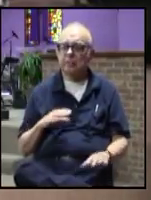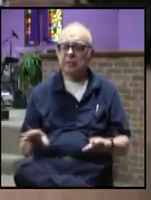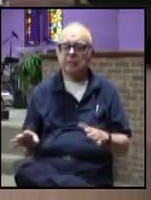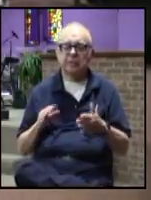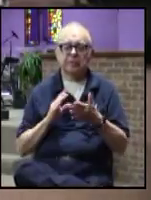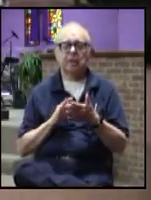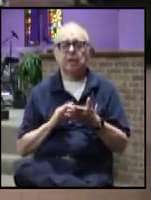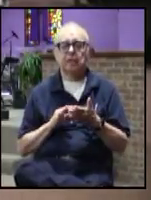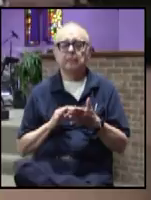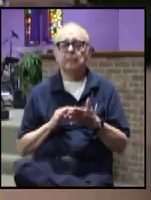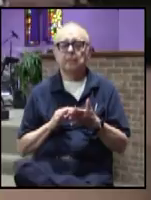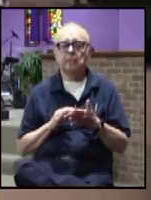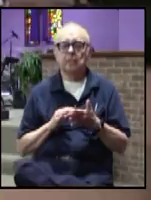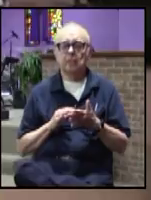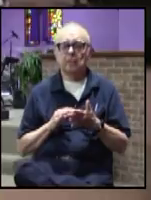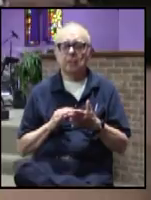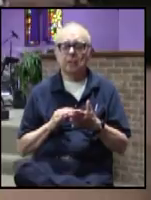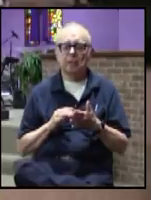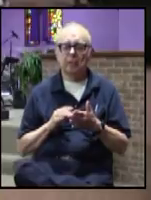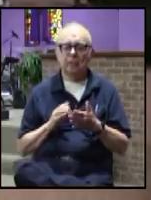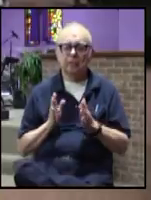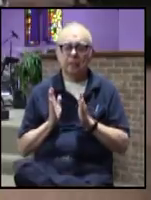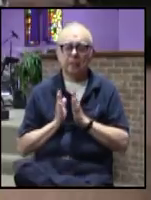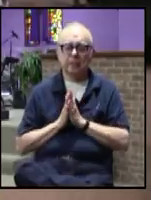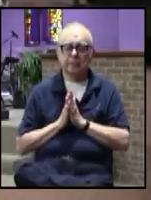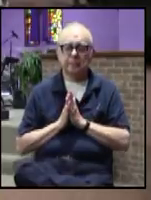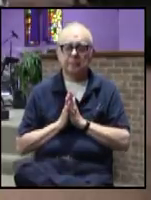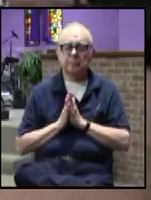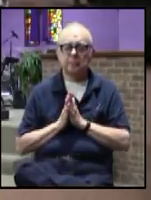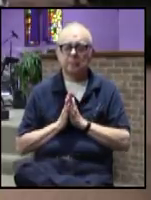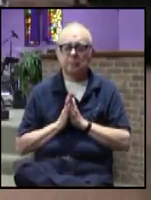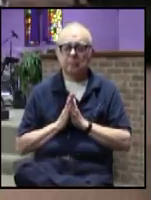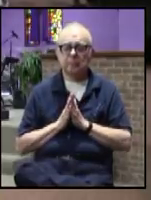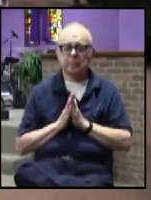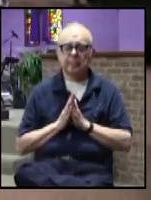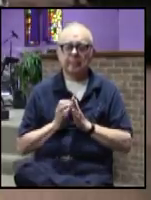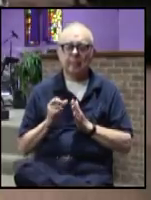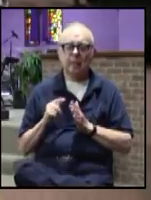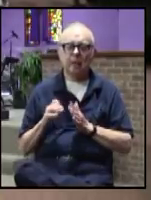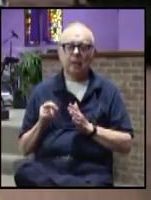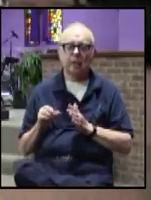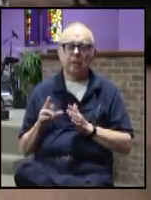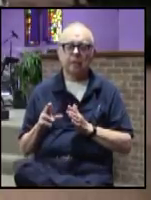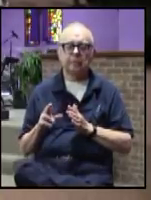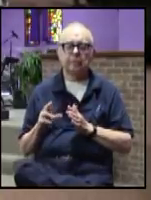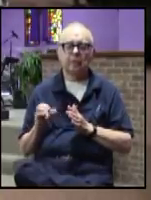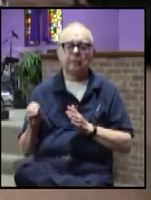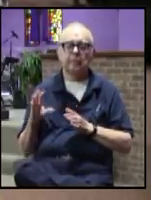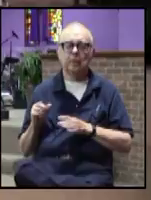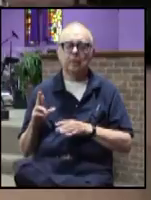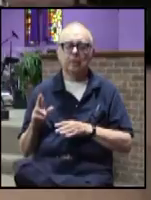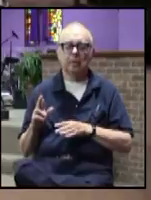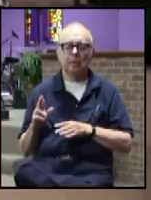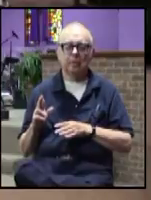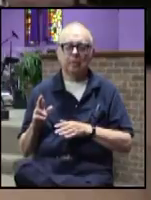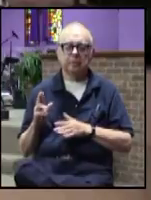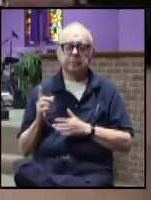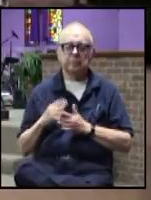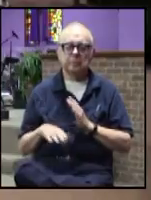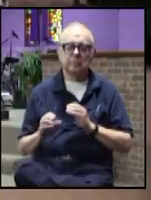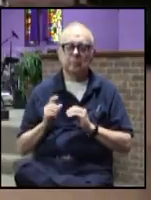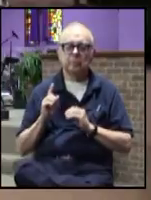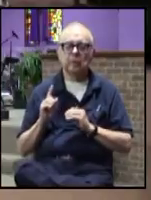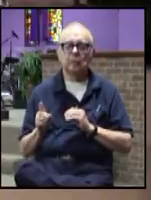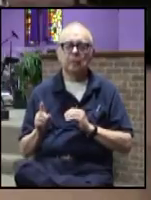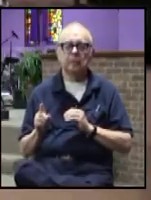did a study. And they asked their customers of their cars that they made, what is your